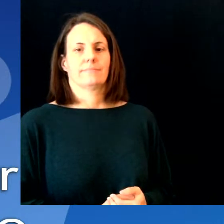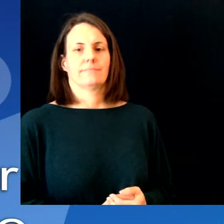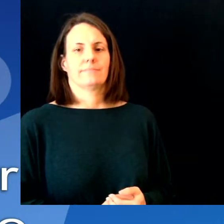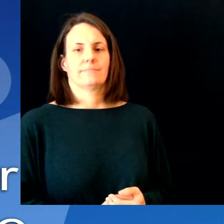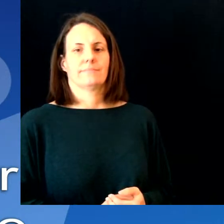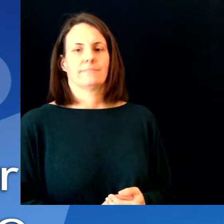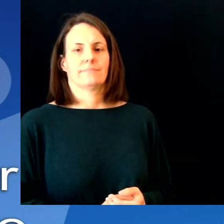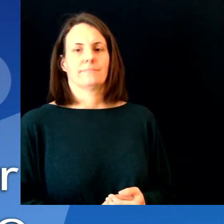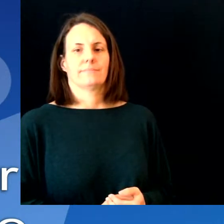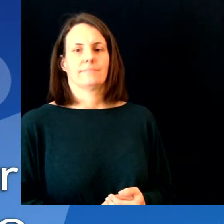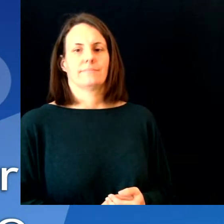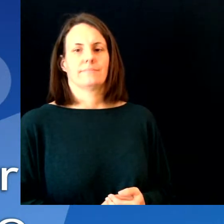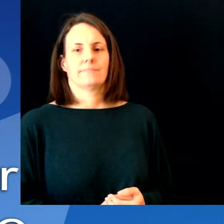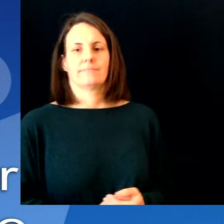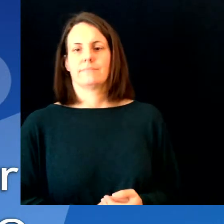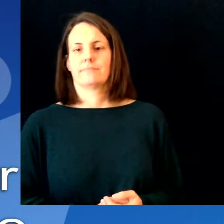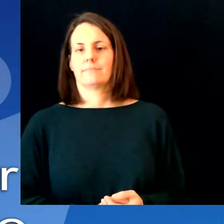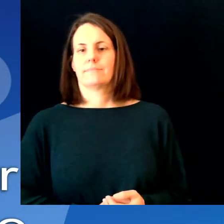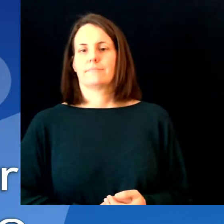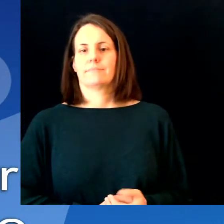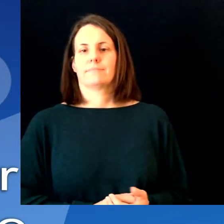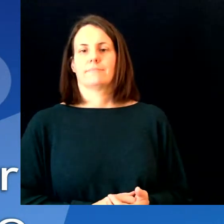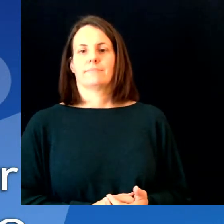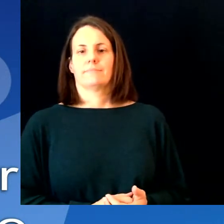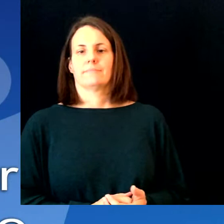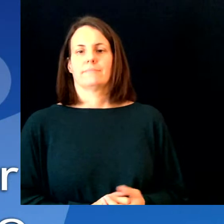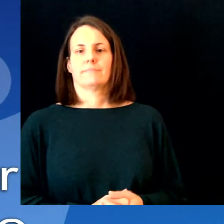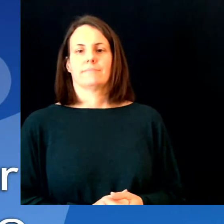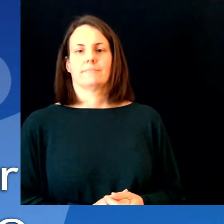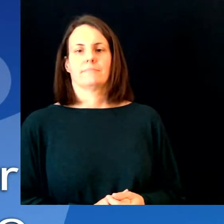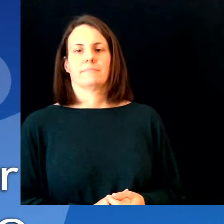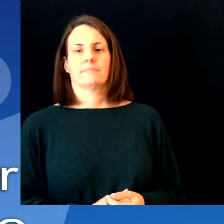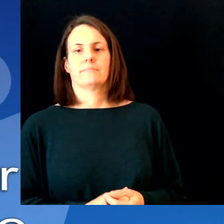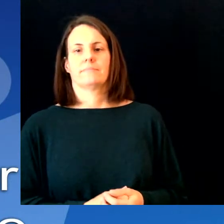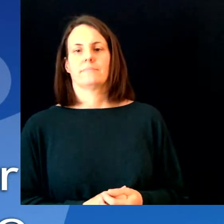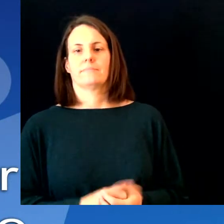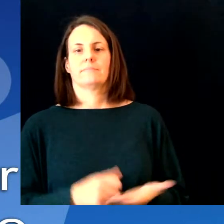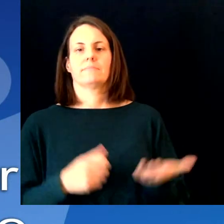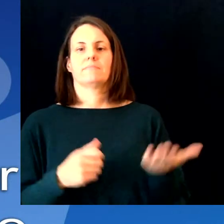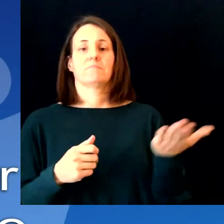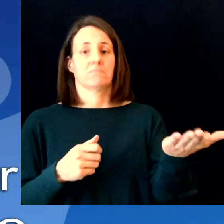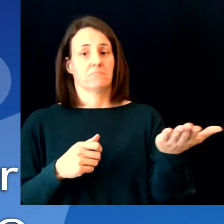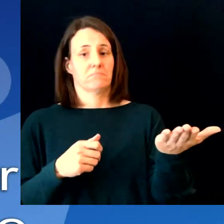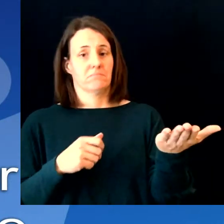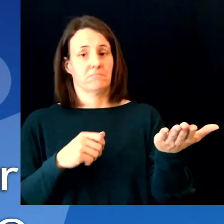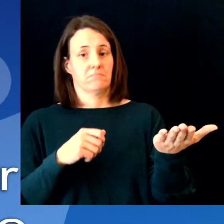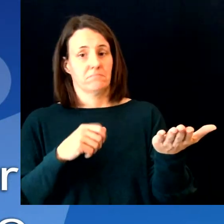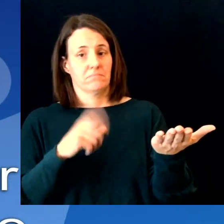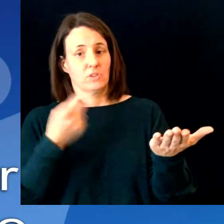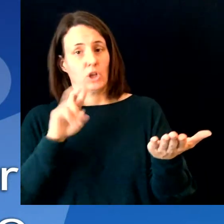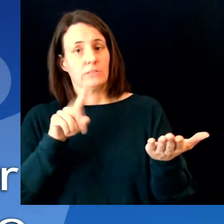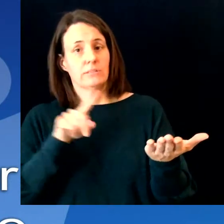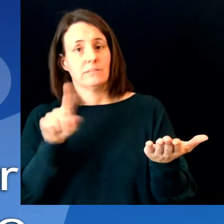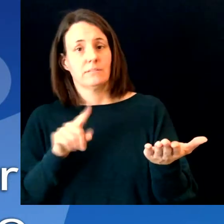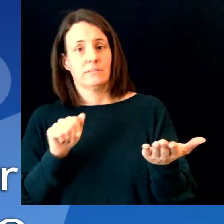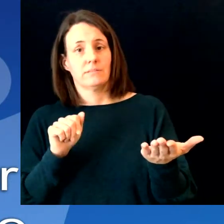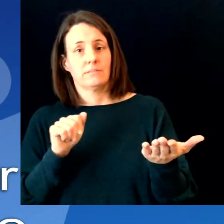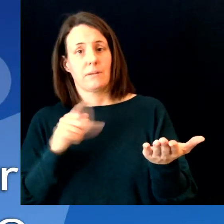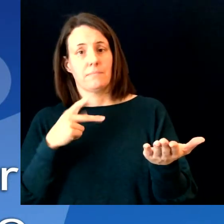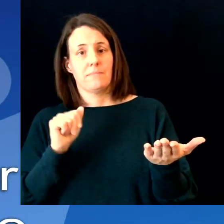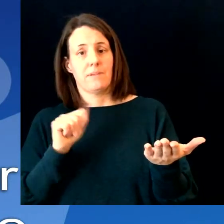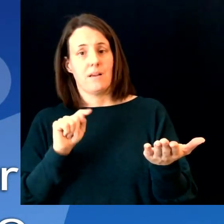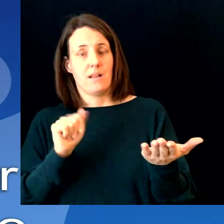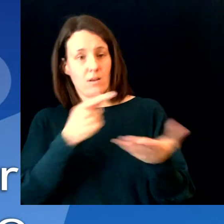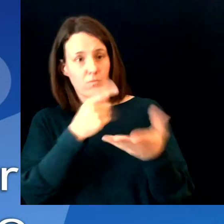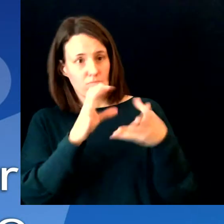While we're waiting for him, is it okay if I add one thing about of the importance of masks, Jennifer? Of